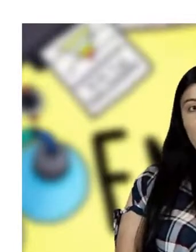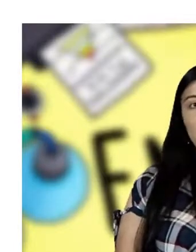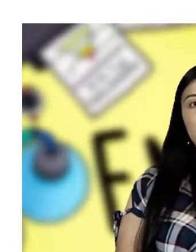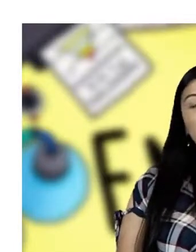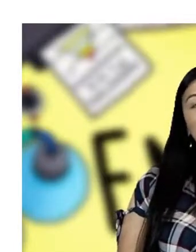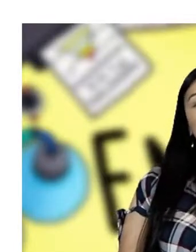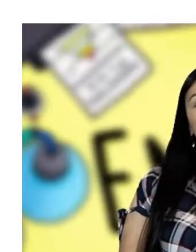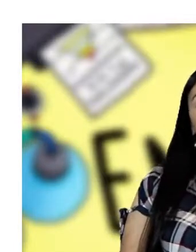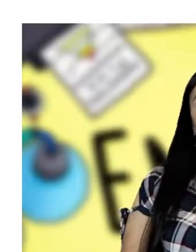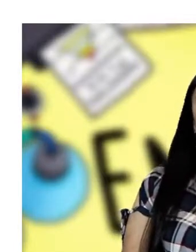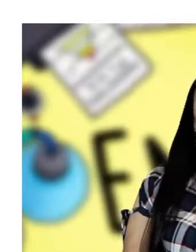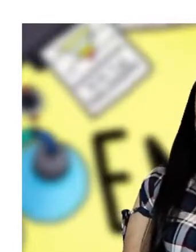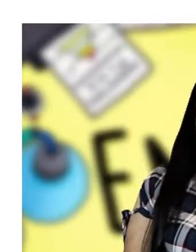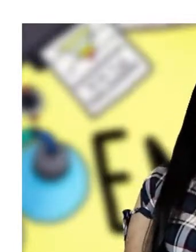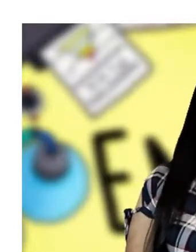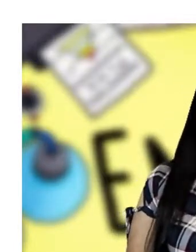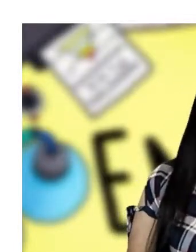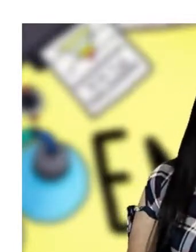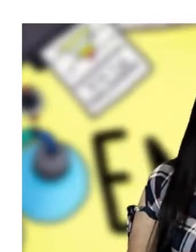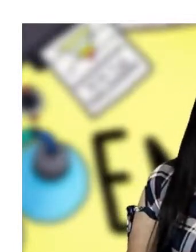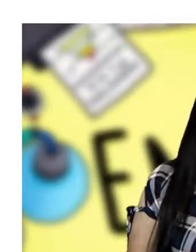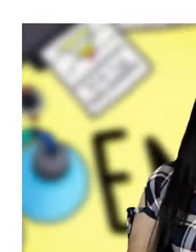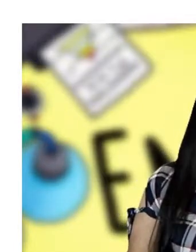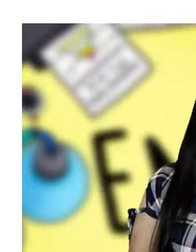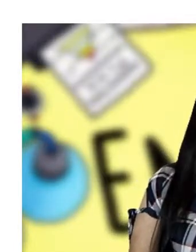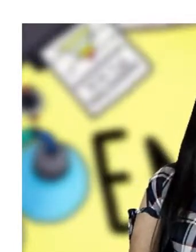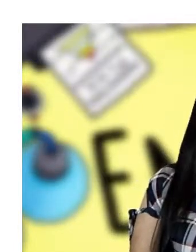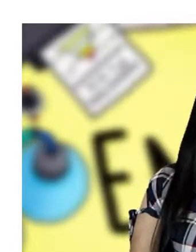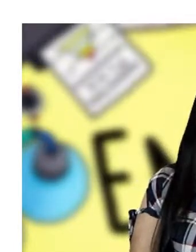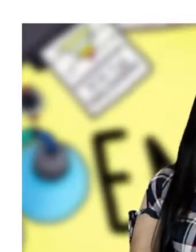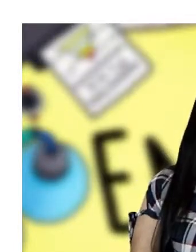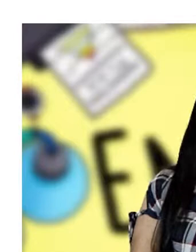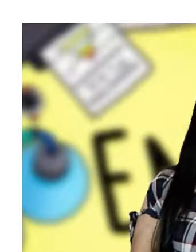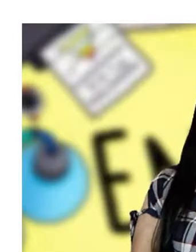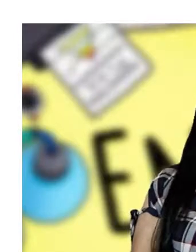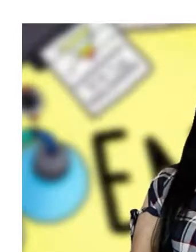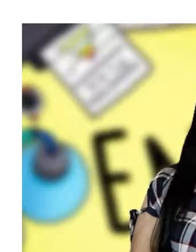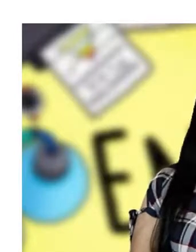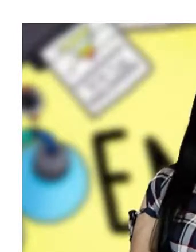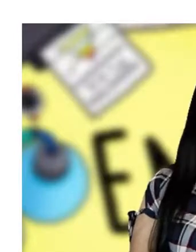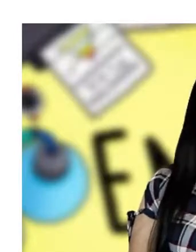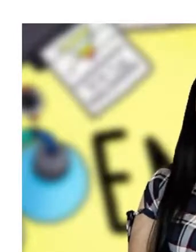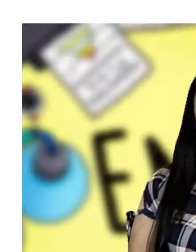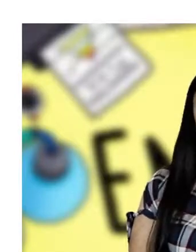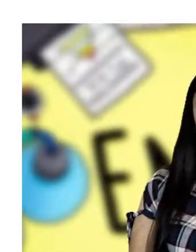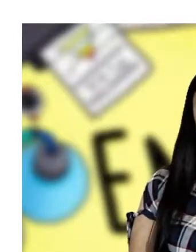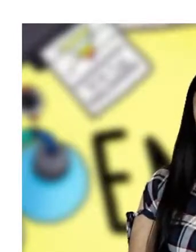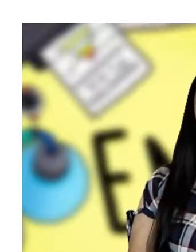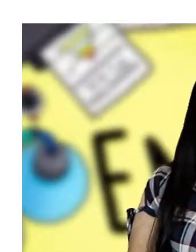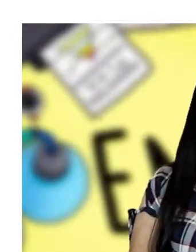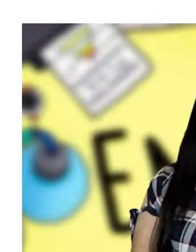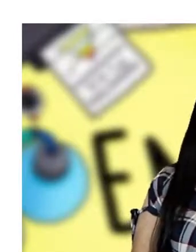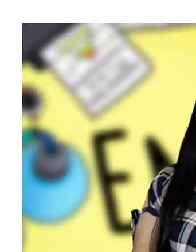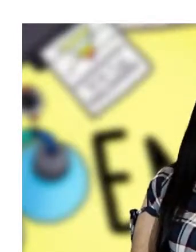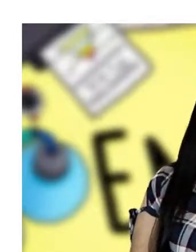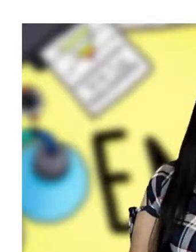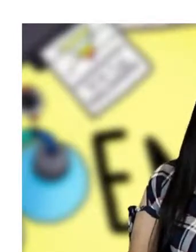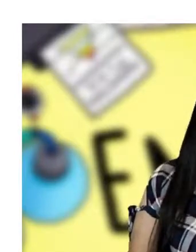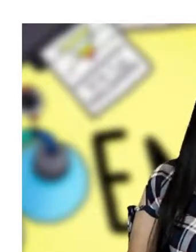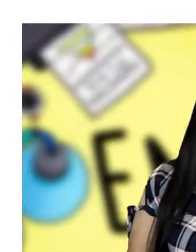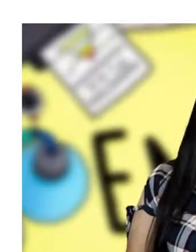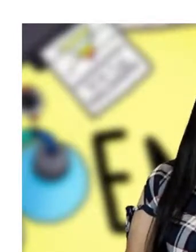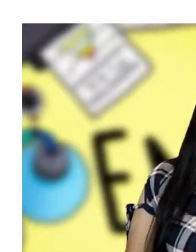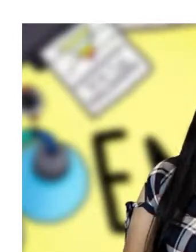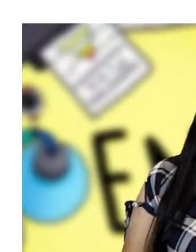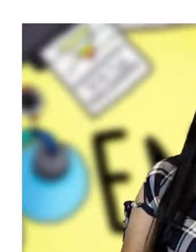things. Number 1, so we learned body parts. So we mentioned some of them. And something that I